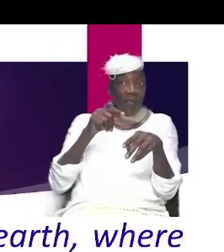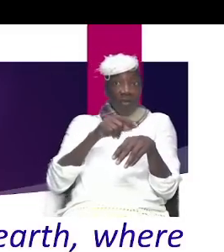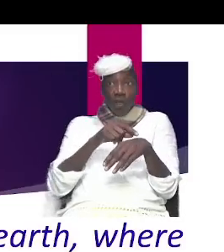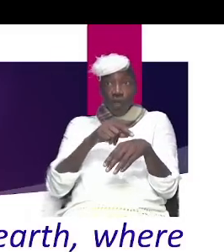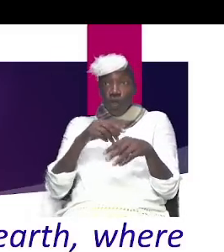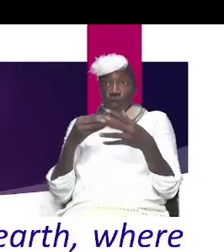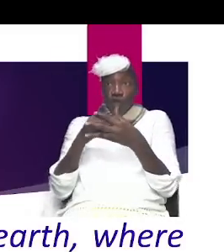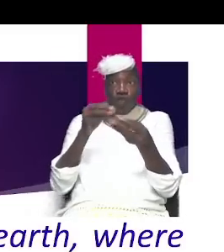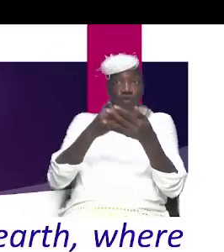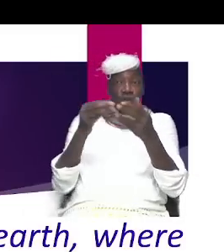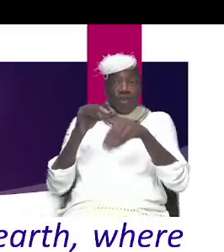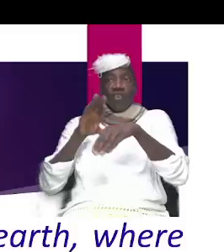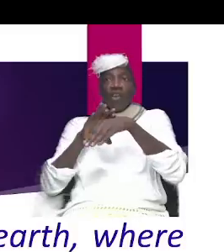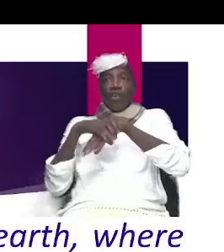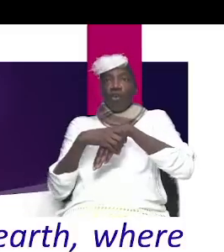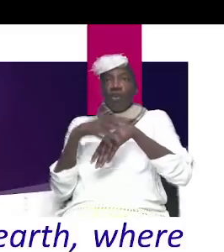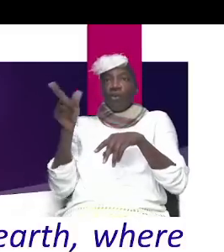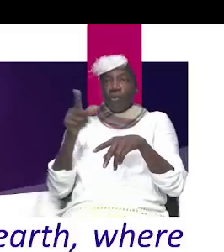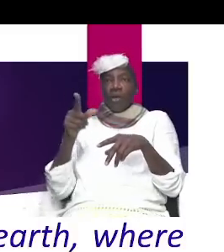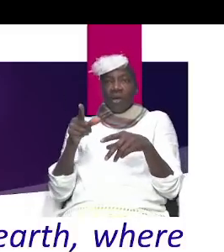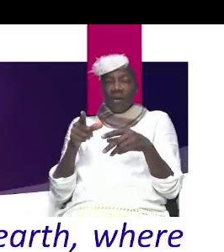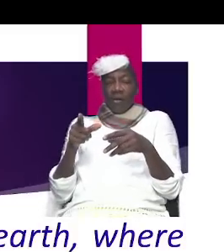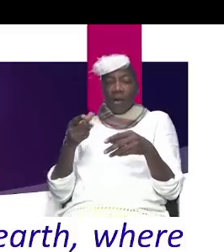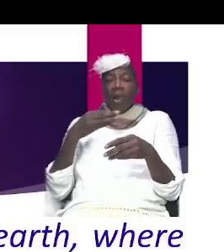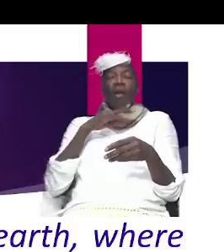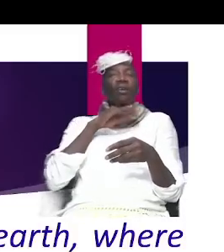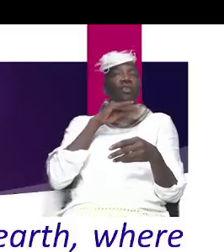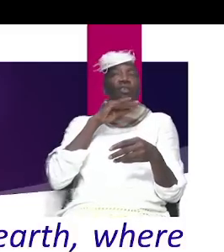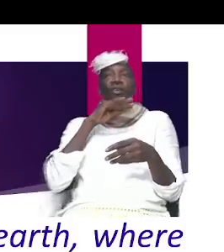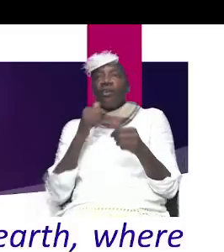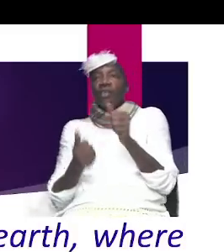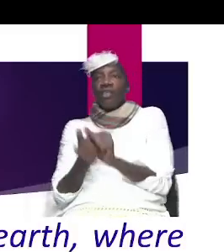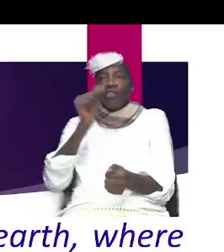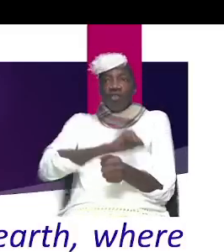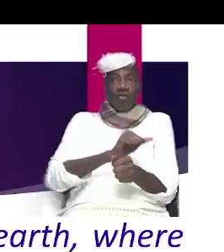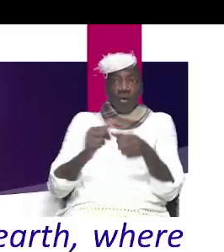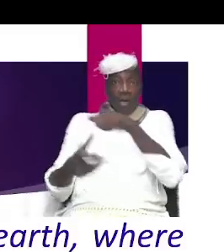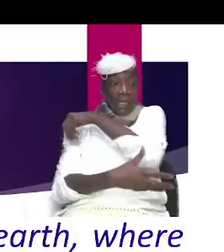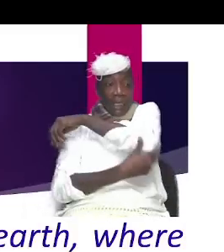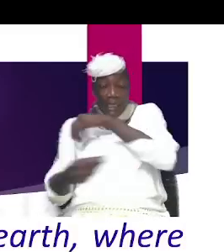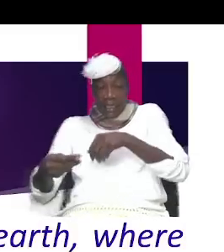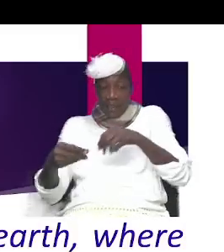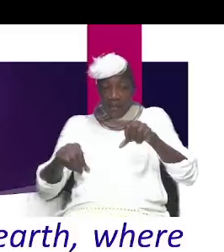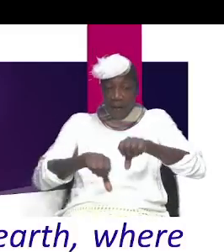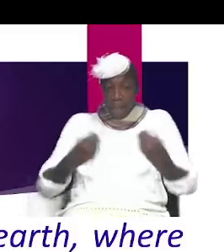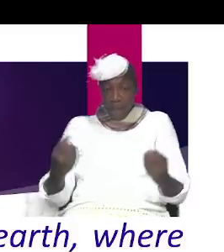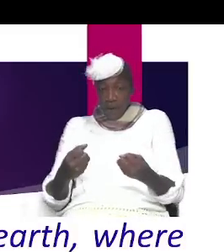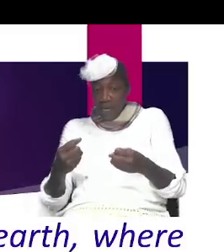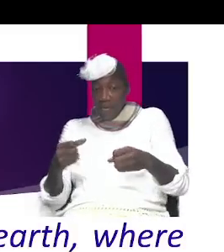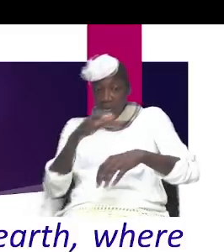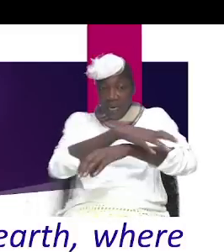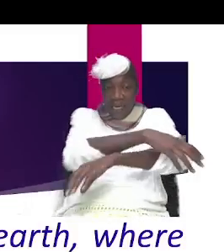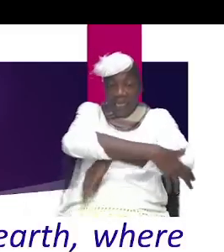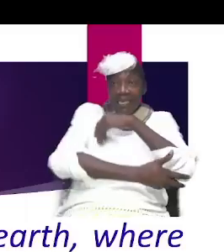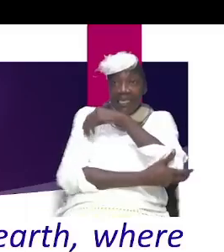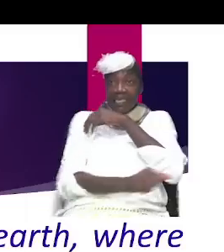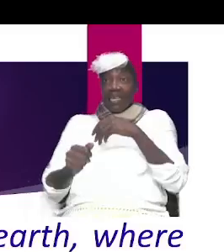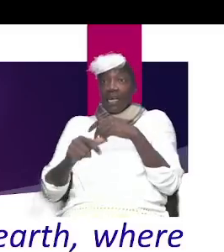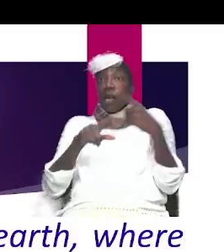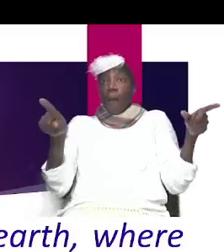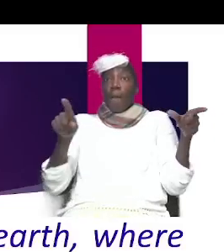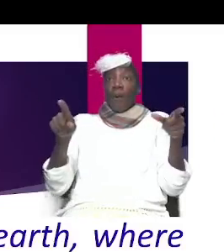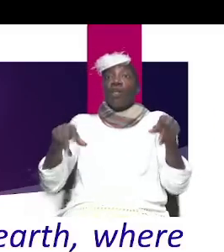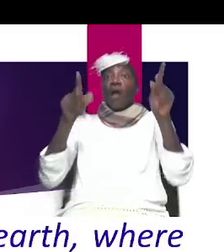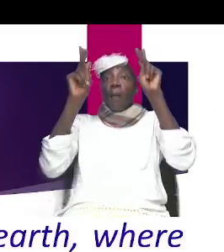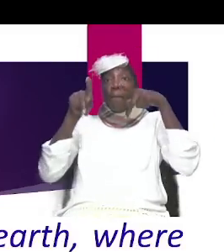where moth or rust destroy, and where thieves break in and steal. But lay up for